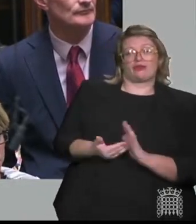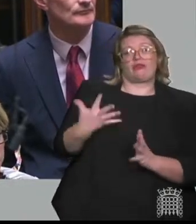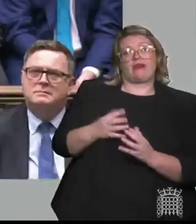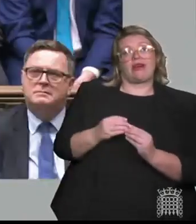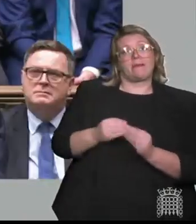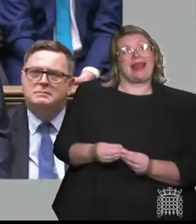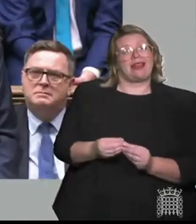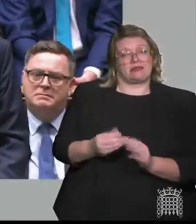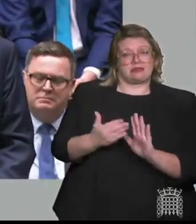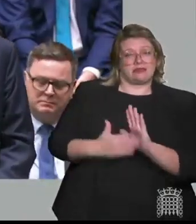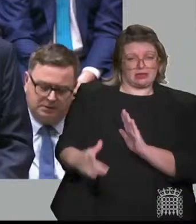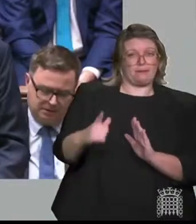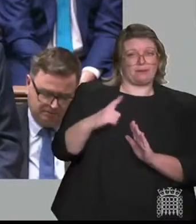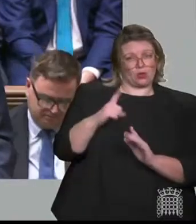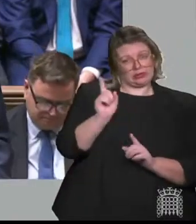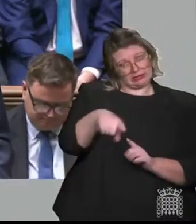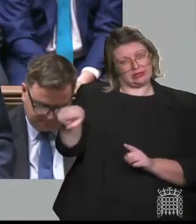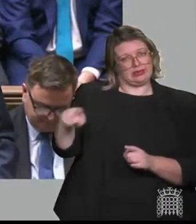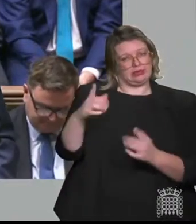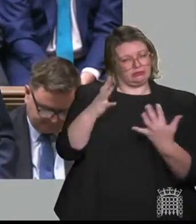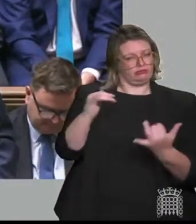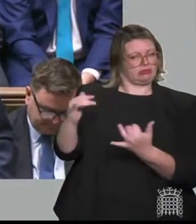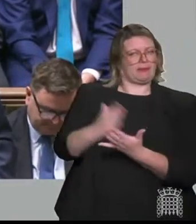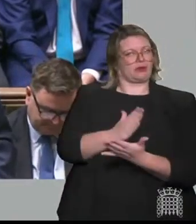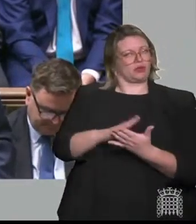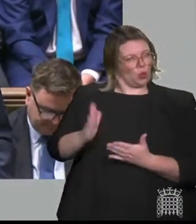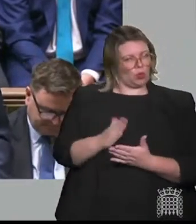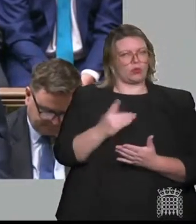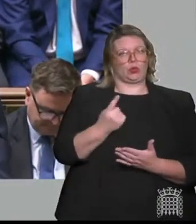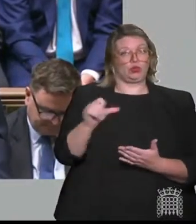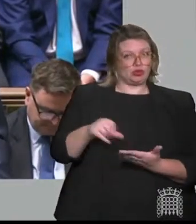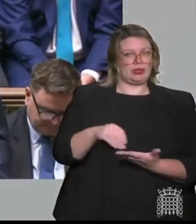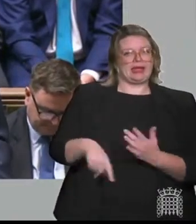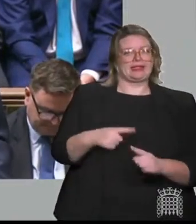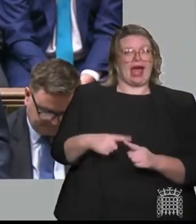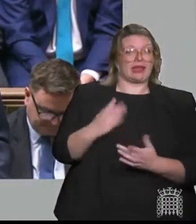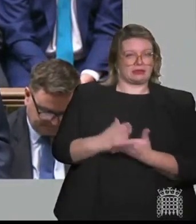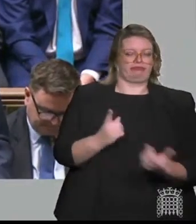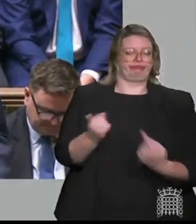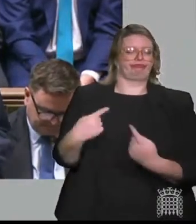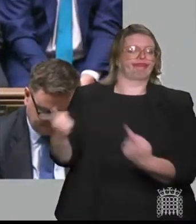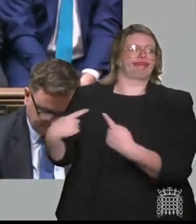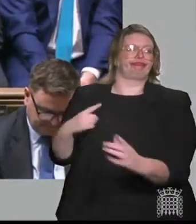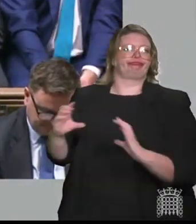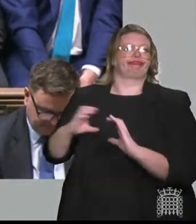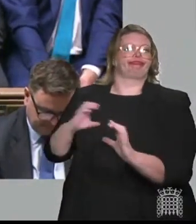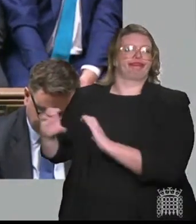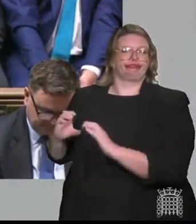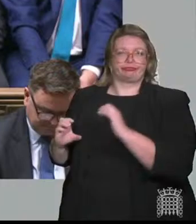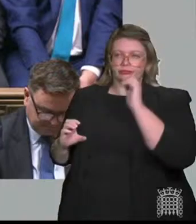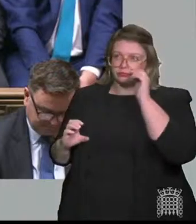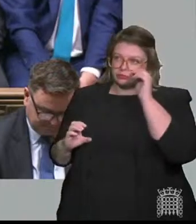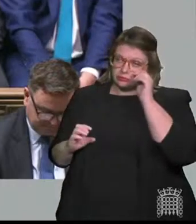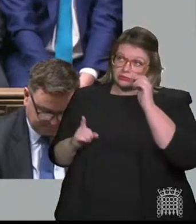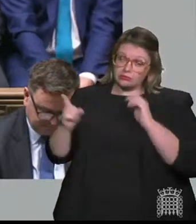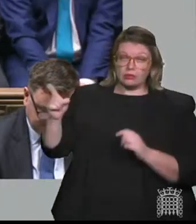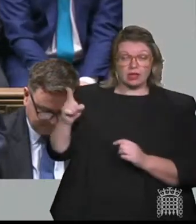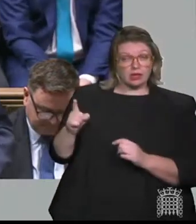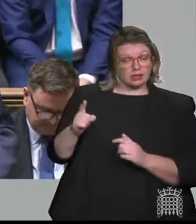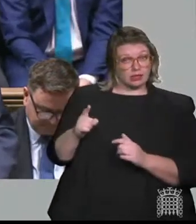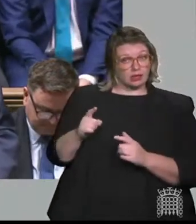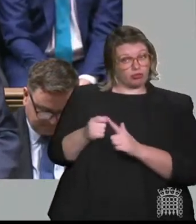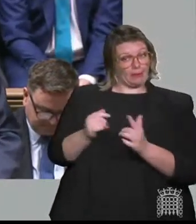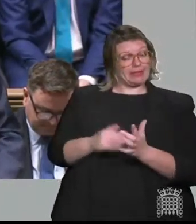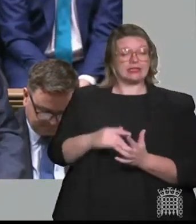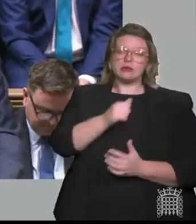the forecast period. My right honourable friend also promised to grow the economy.